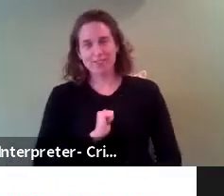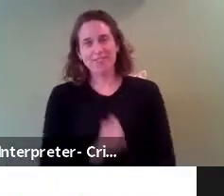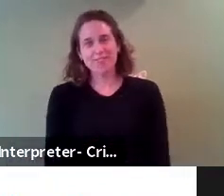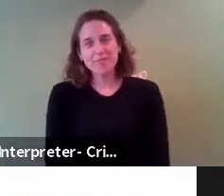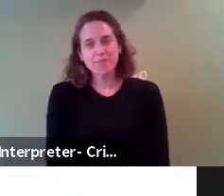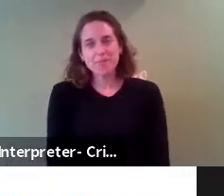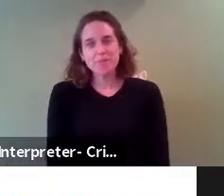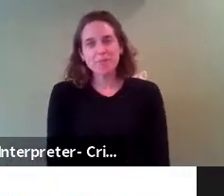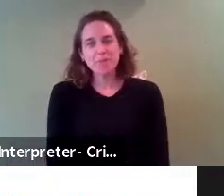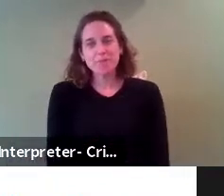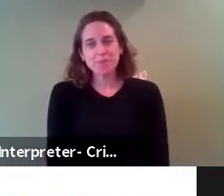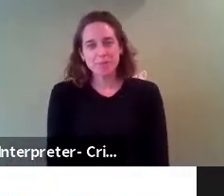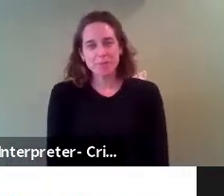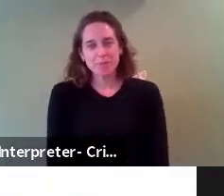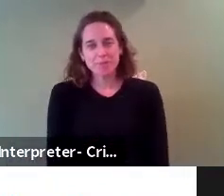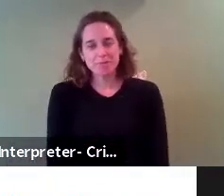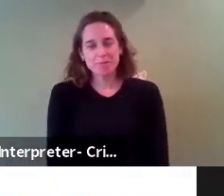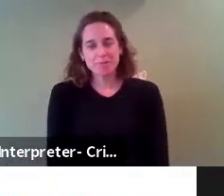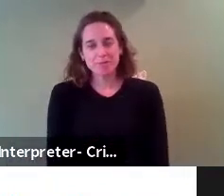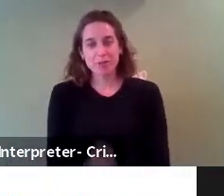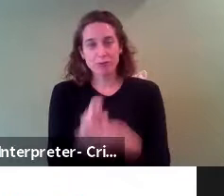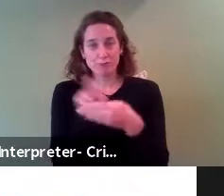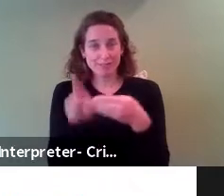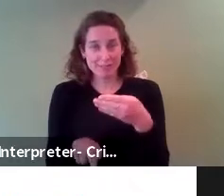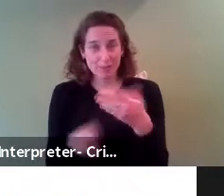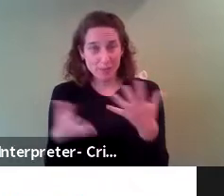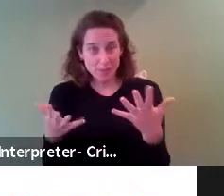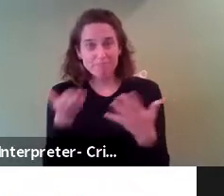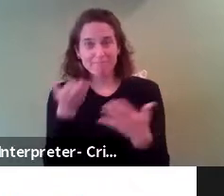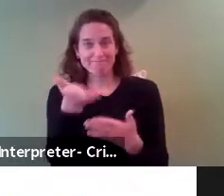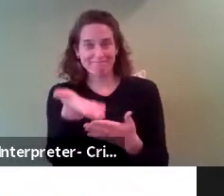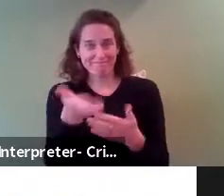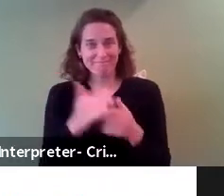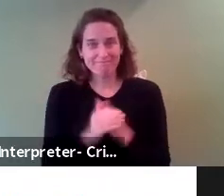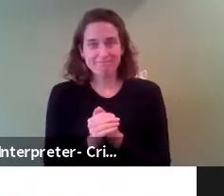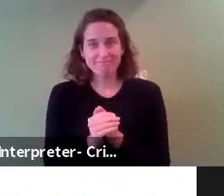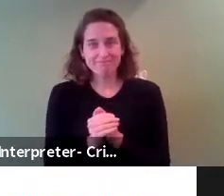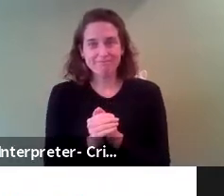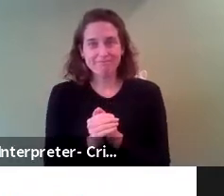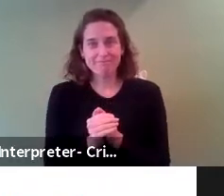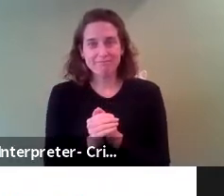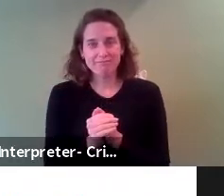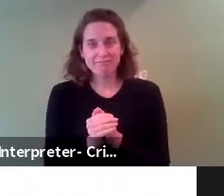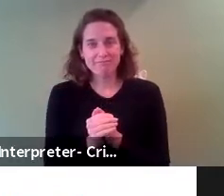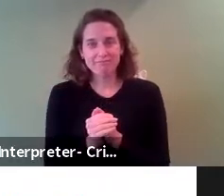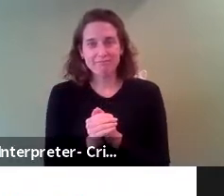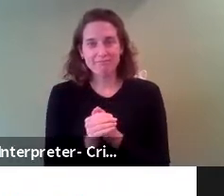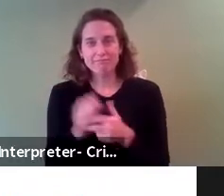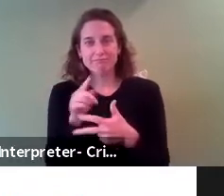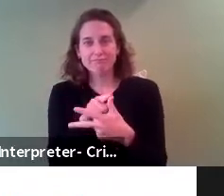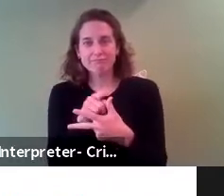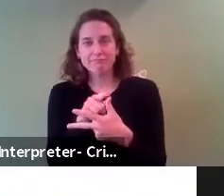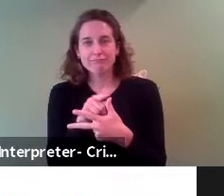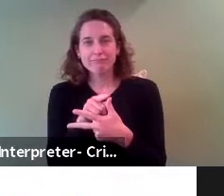generally. All right, so it looks like a majority of you are actually, a slight majority of you